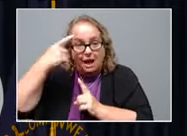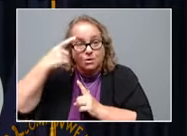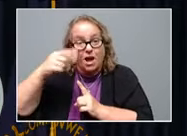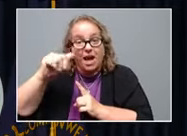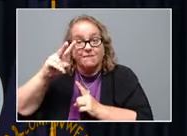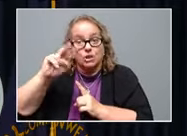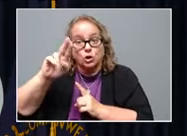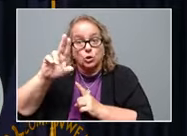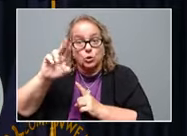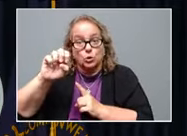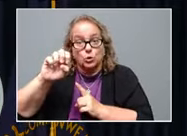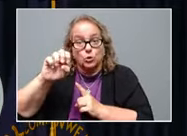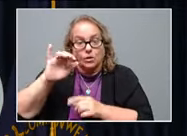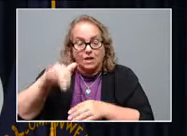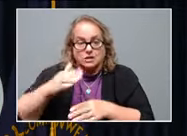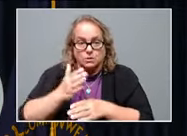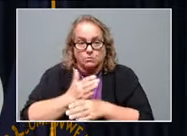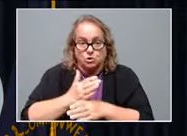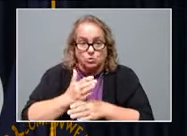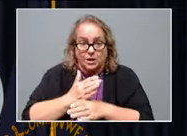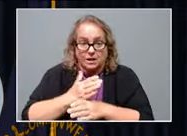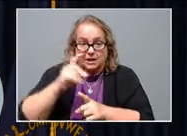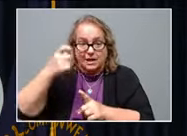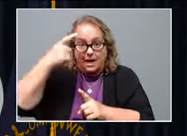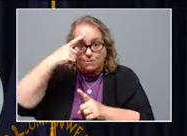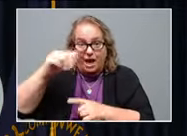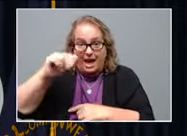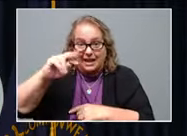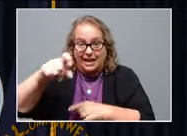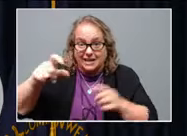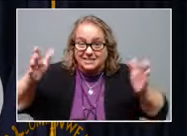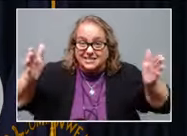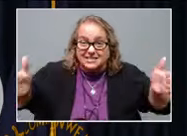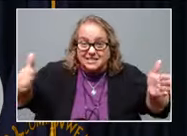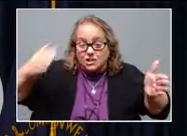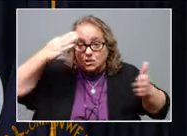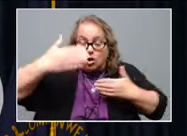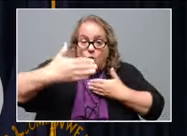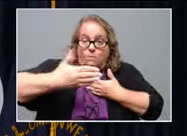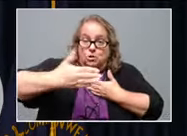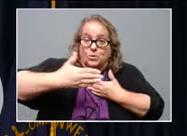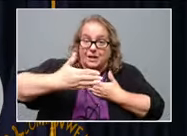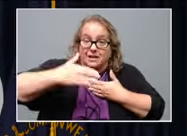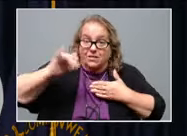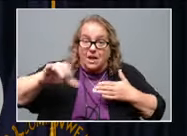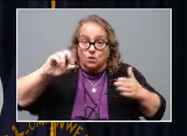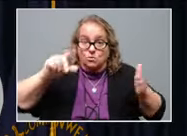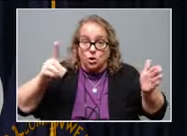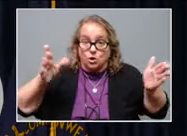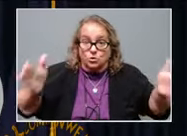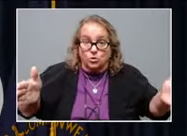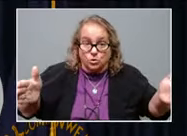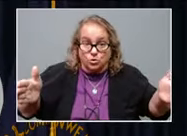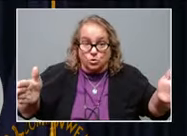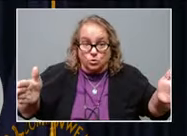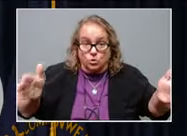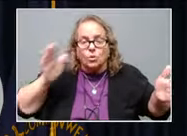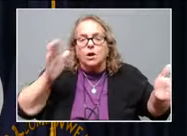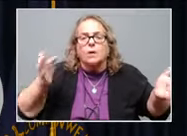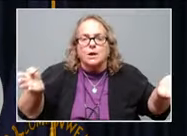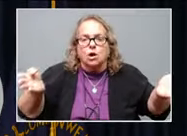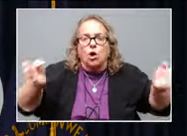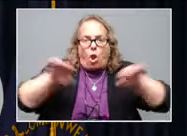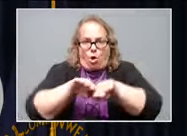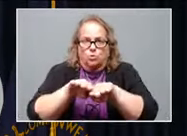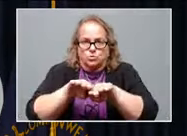between the Capitol and the Annex. That current road is going to end up closed to